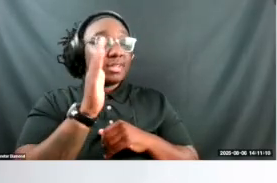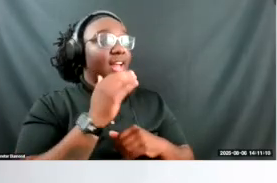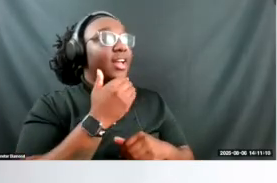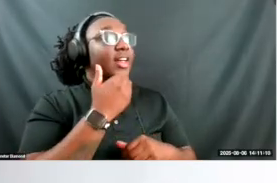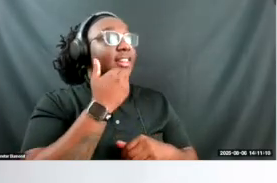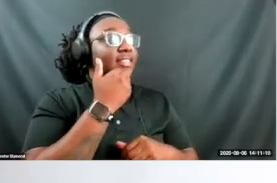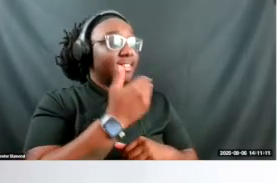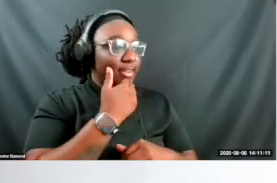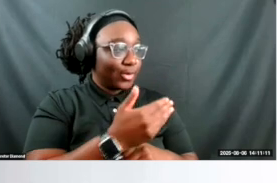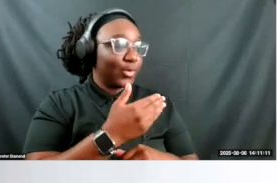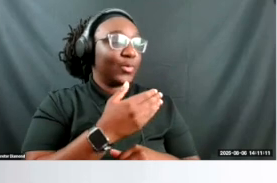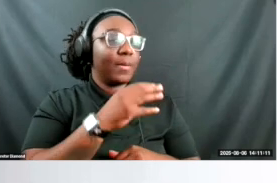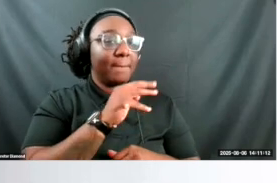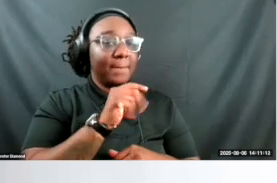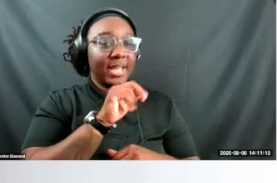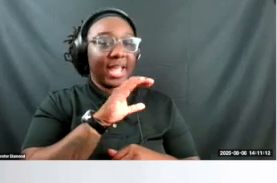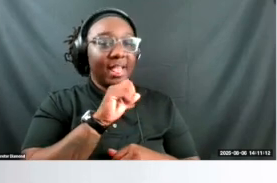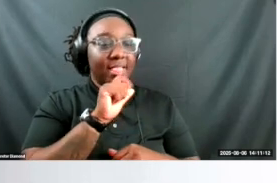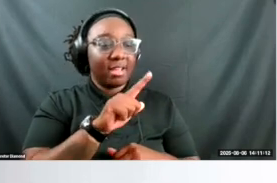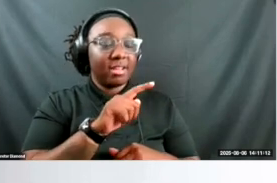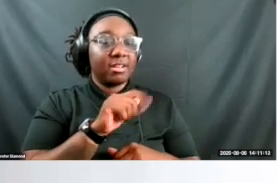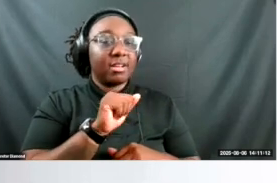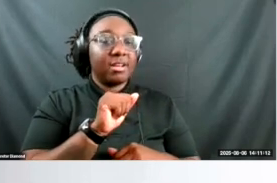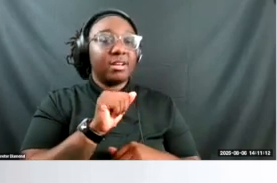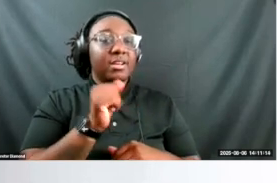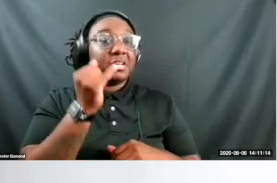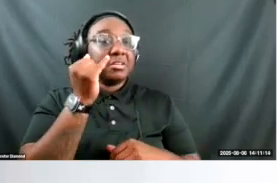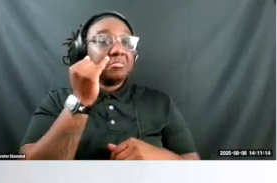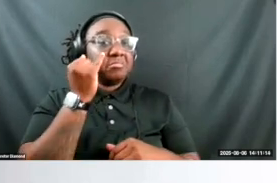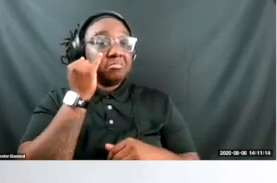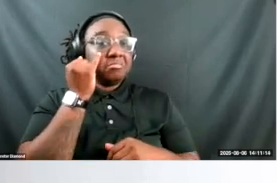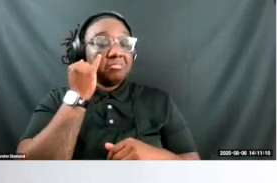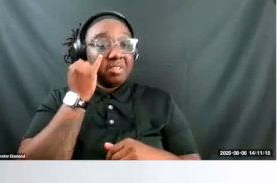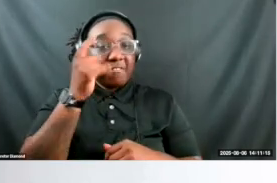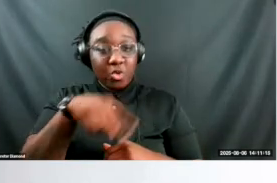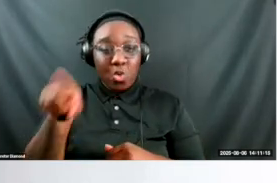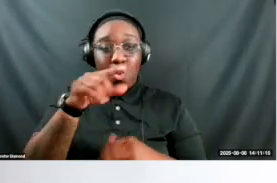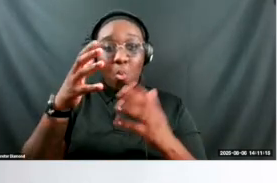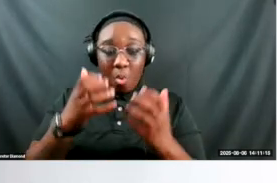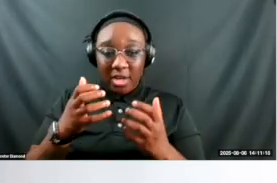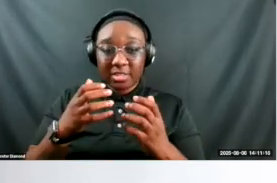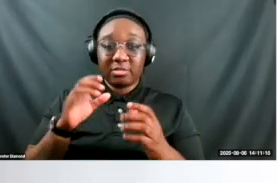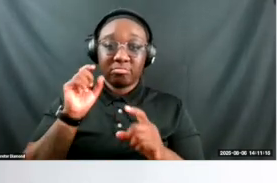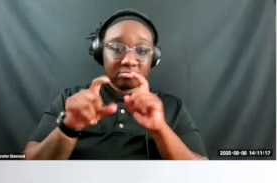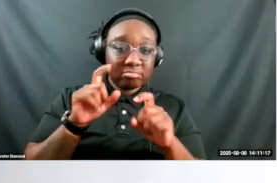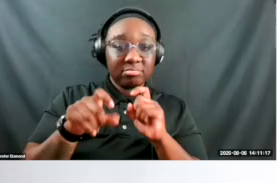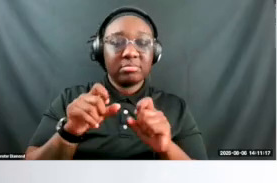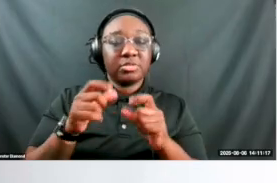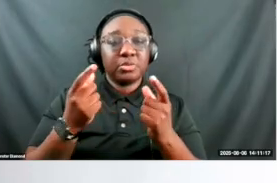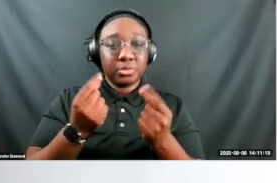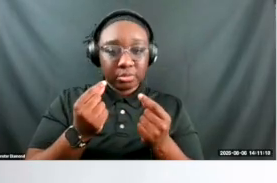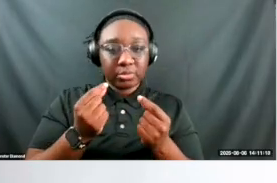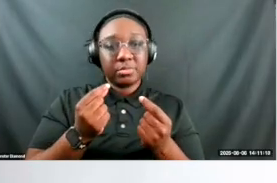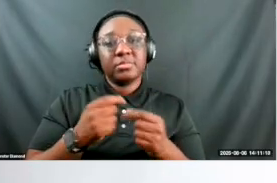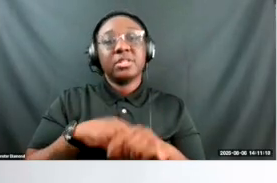hand. For those using Zoom online on a desktop, please click on the raise hand option on the Zoom navigation bar under